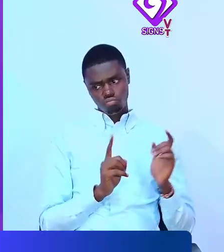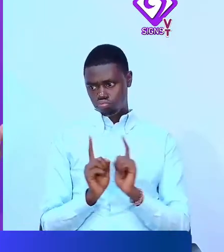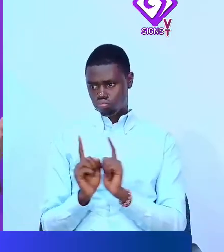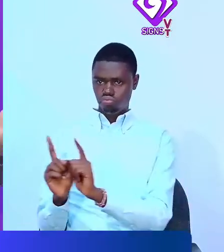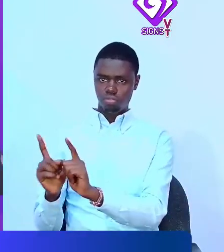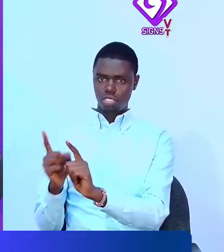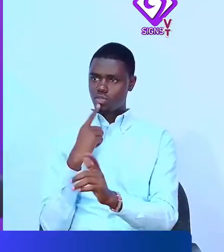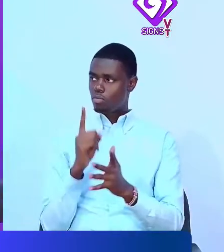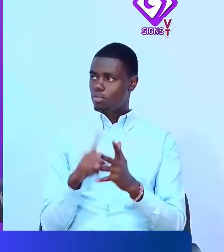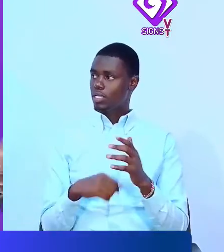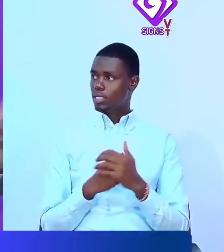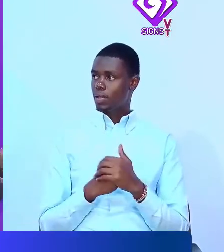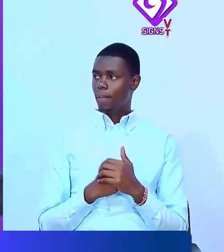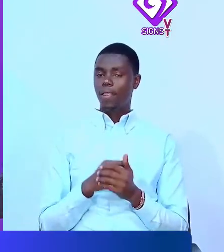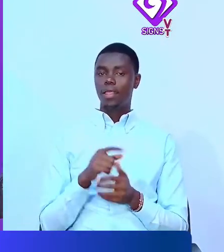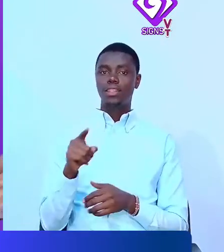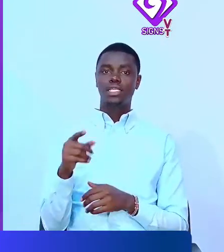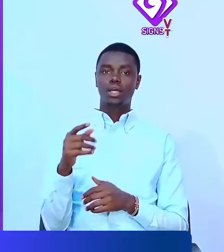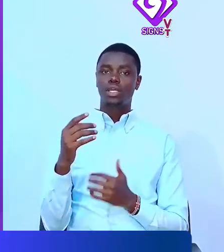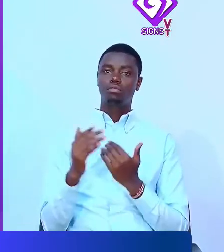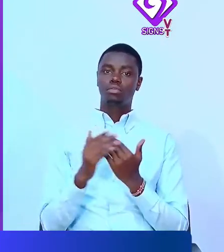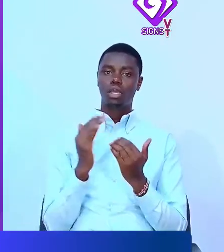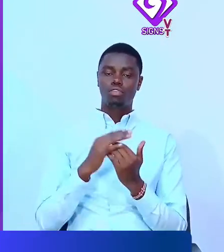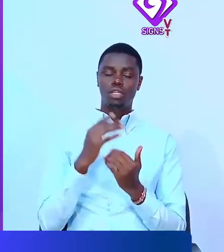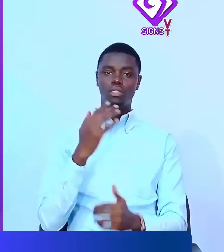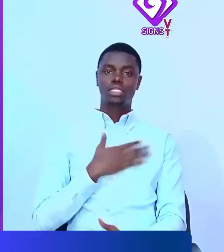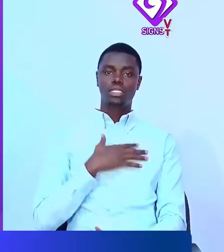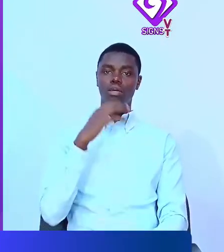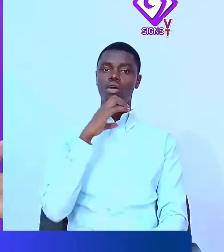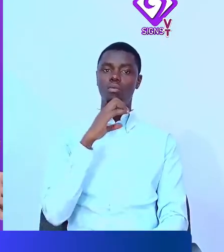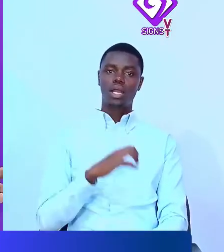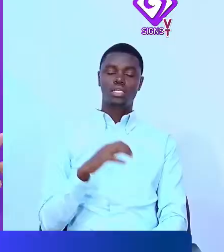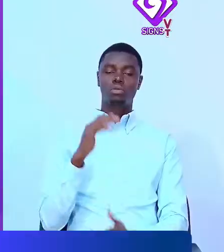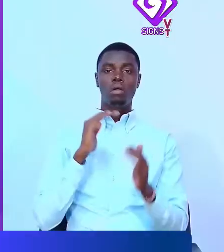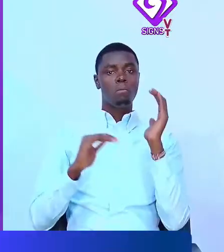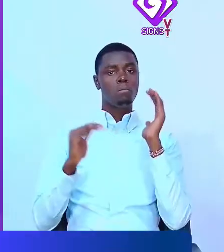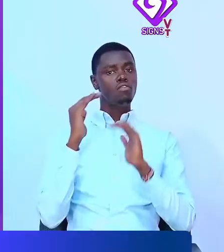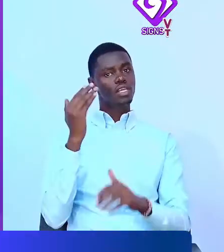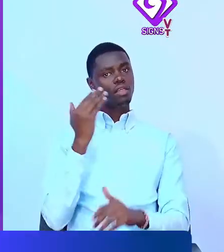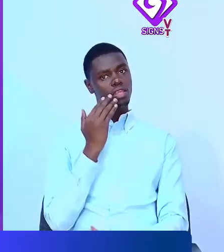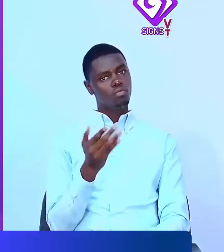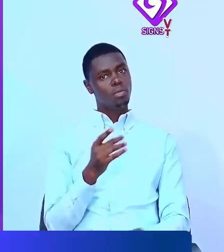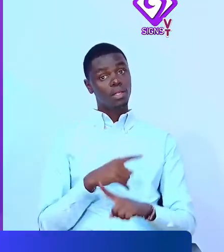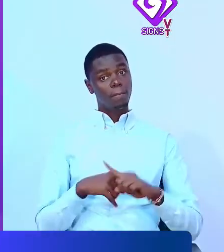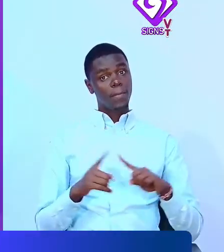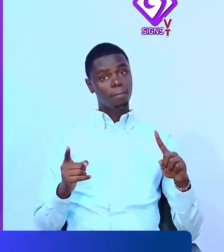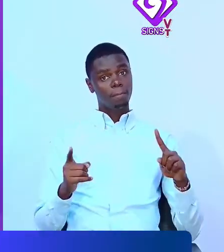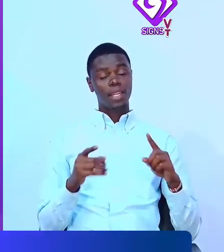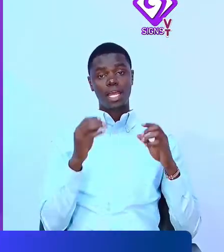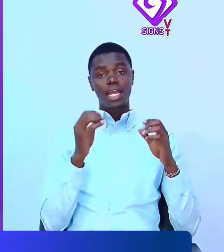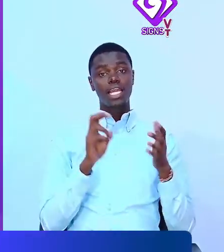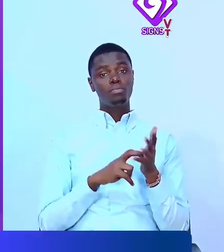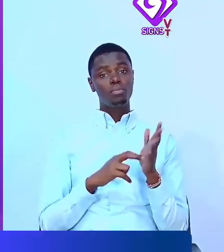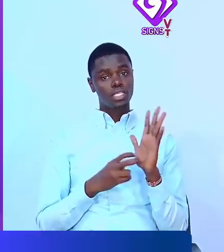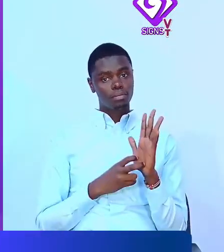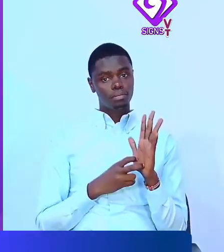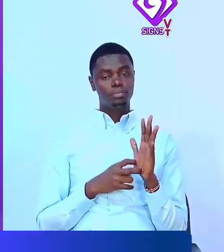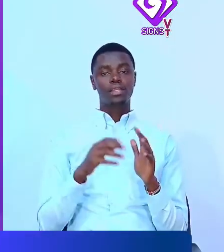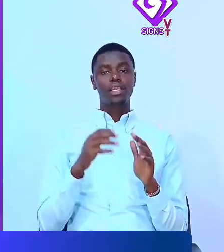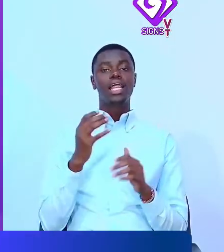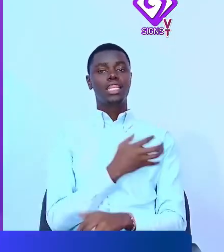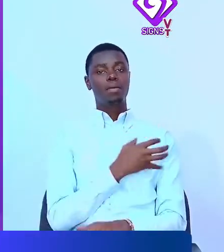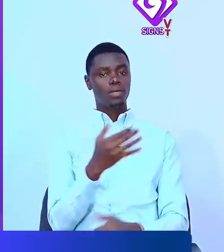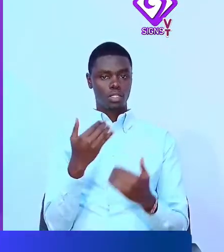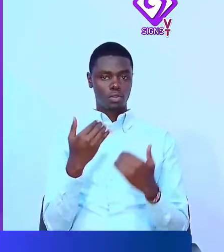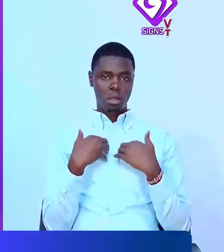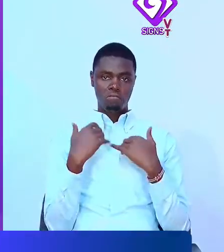please, take care of him. He's our elder. He said, oh, Prof, thank you very much. But it just simply means that the powers you have